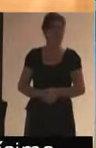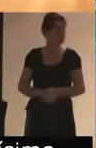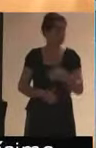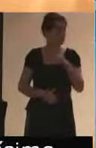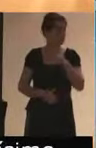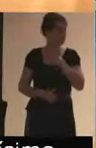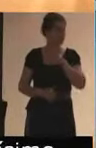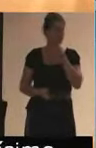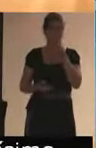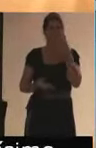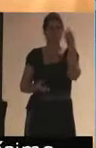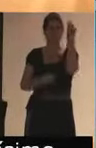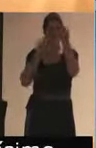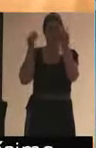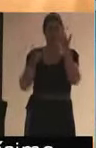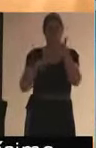struggle for this.